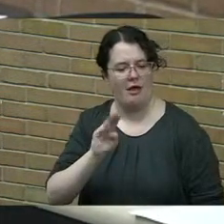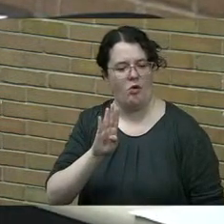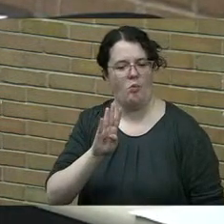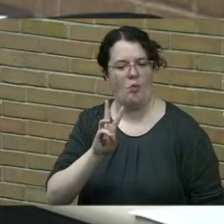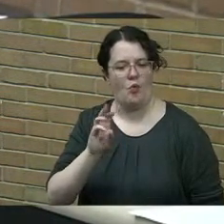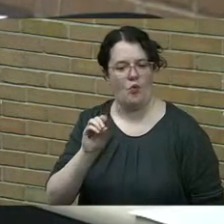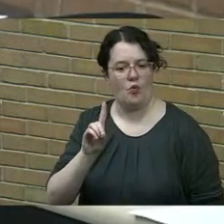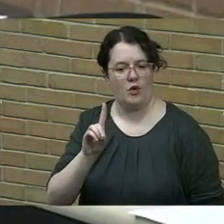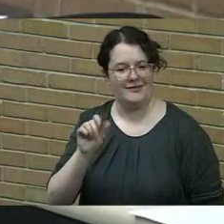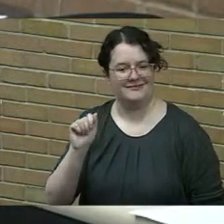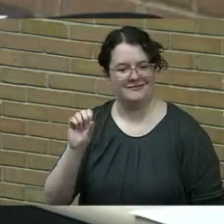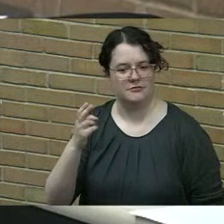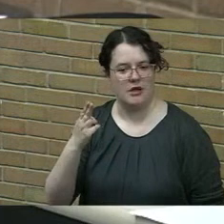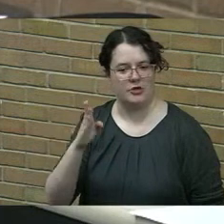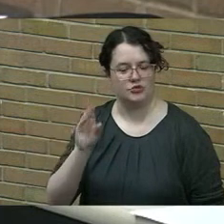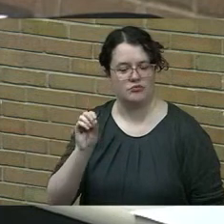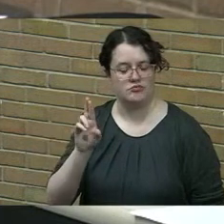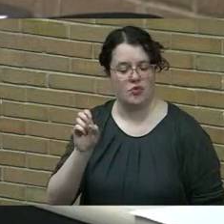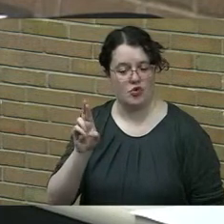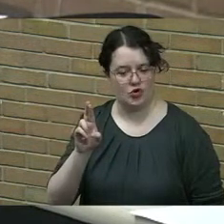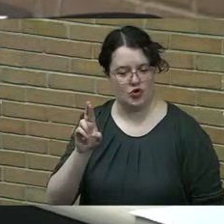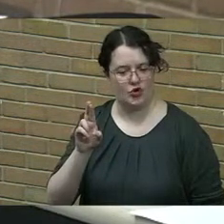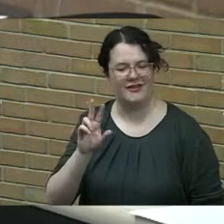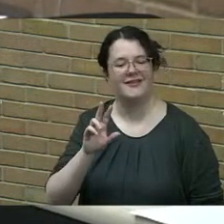to exceed